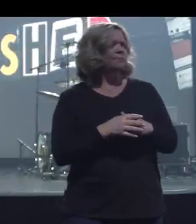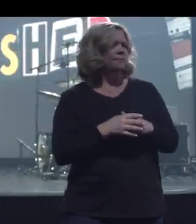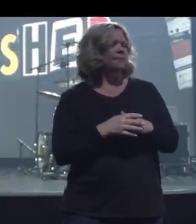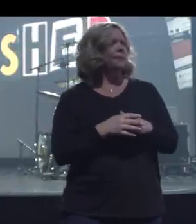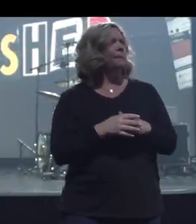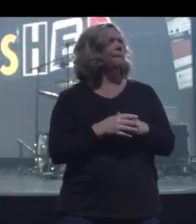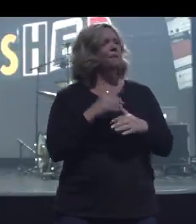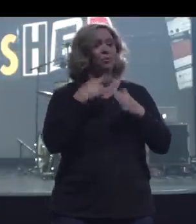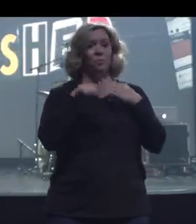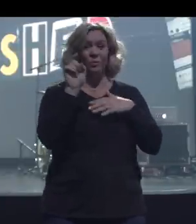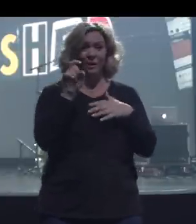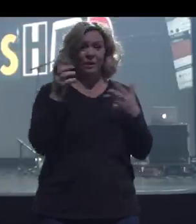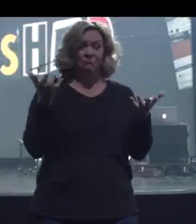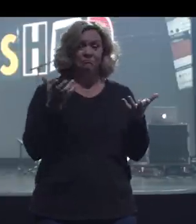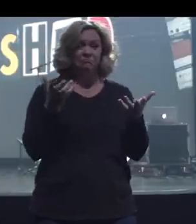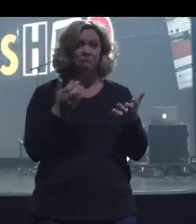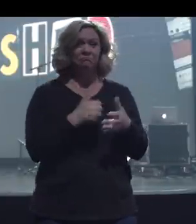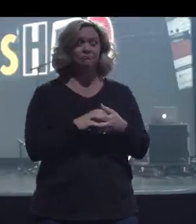So what do we need?